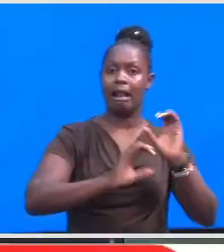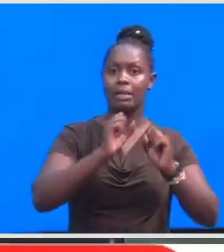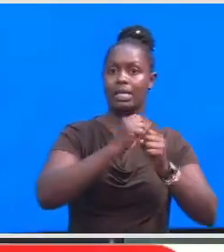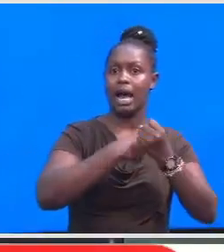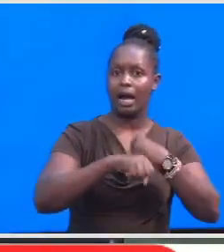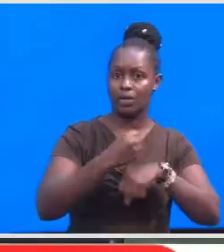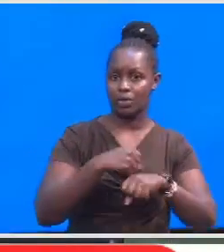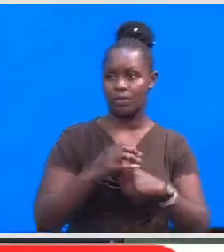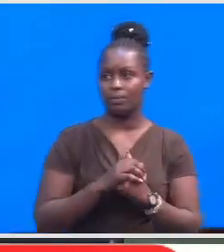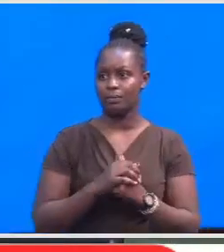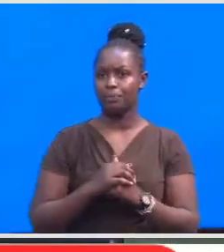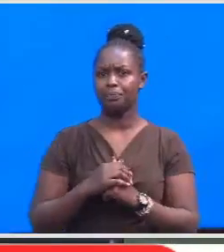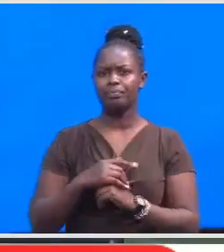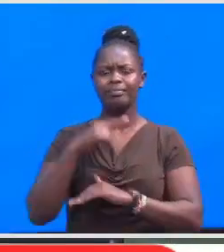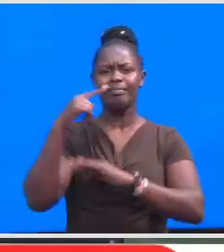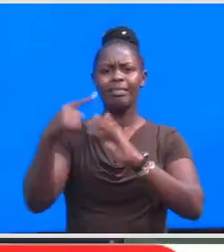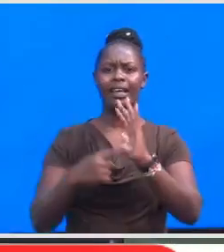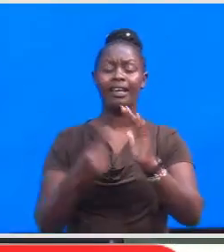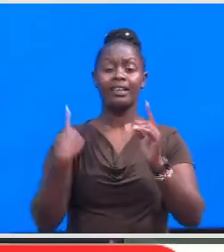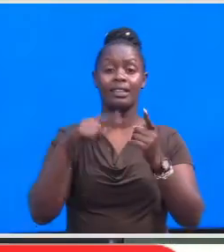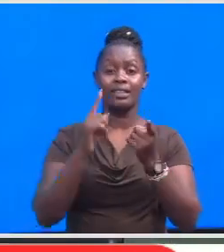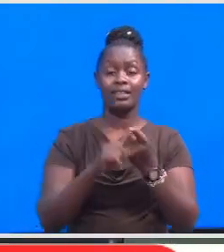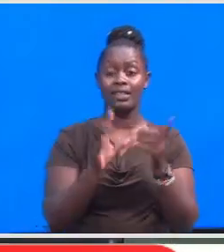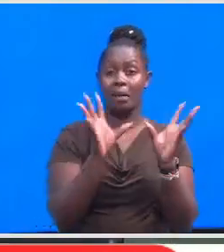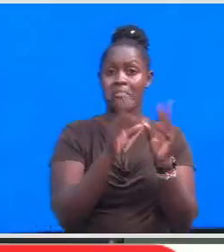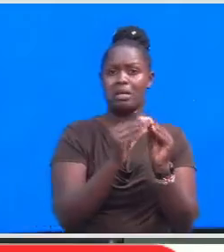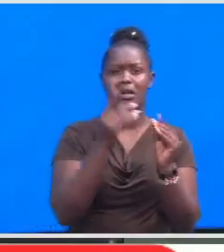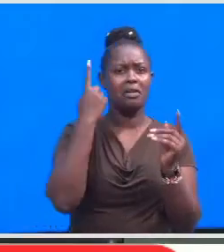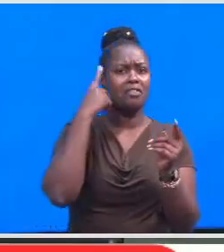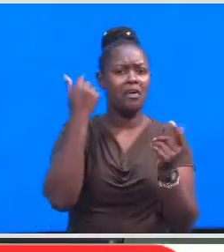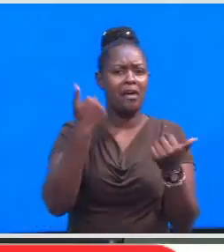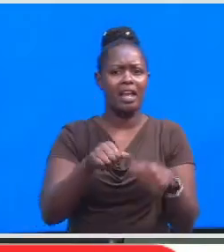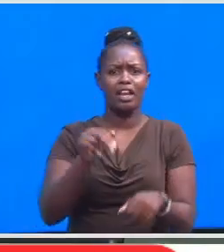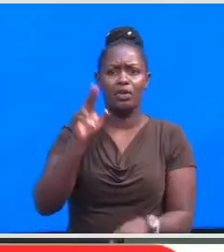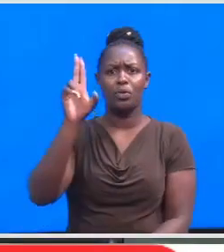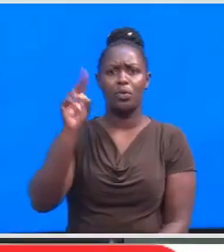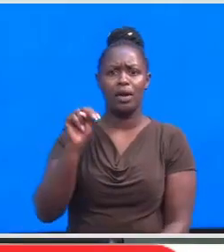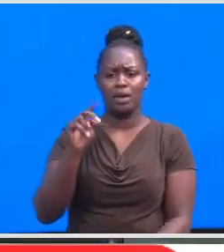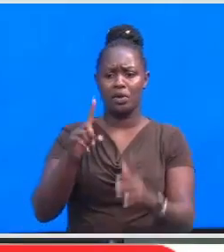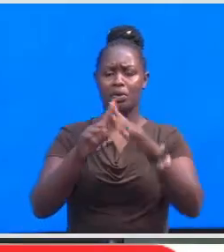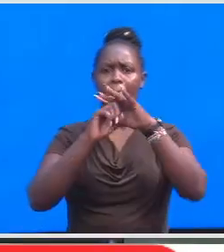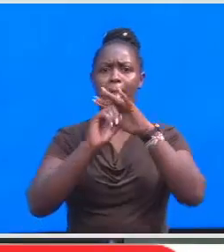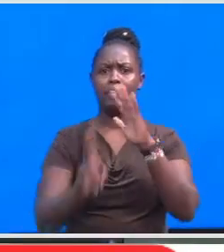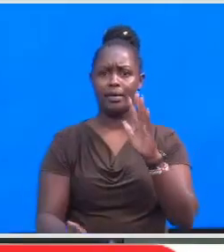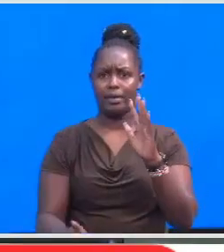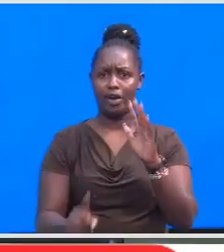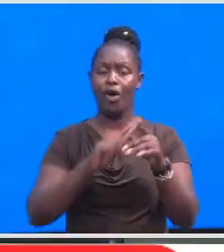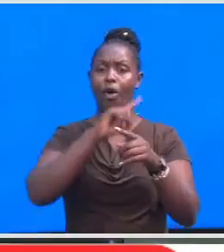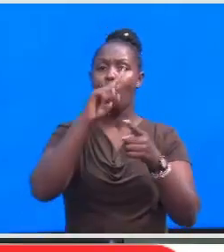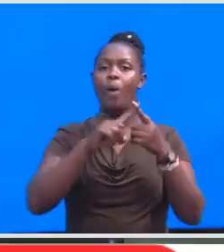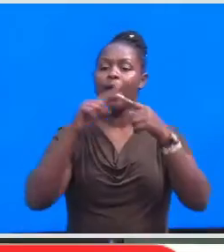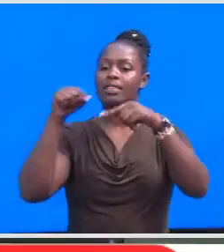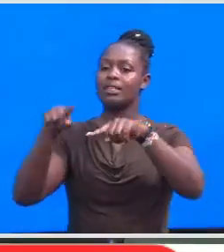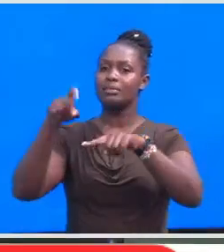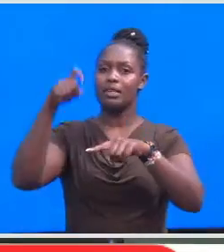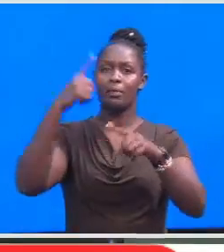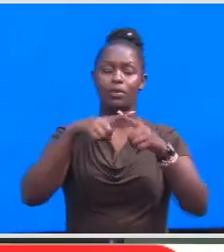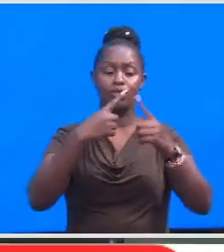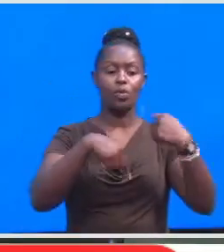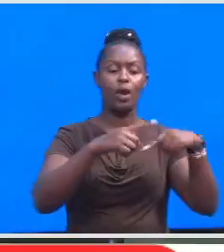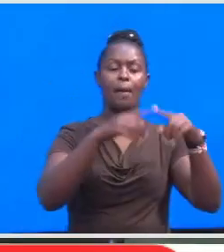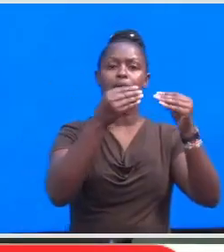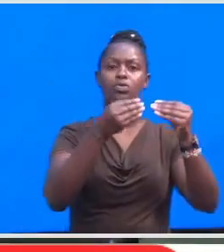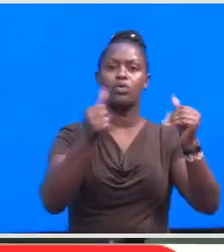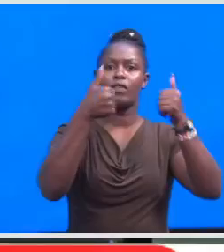not the occasion for any member of the United Nations to escape when they should be rising to the challenge of the moment.